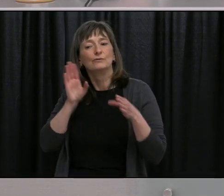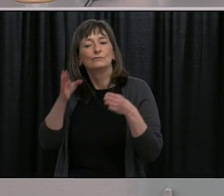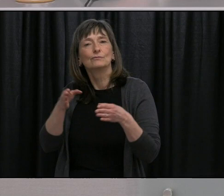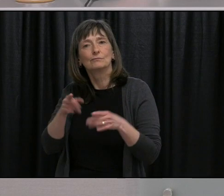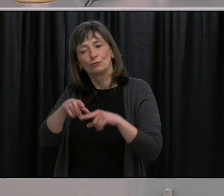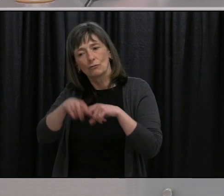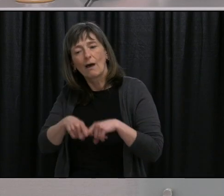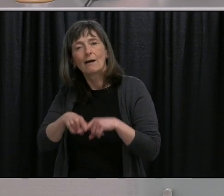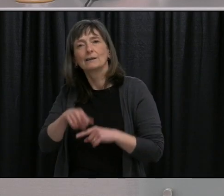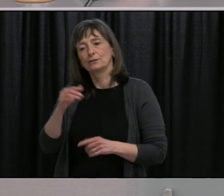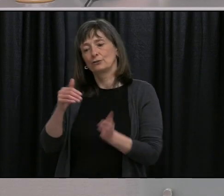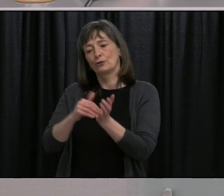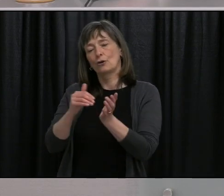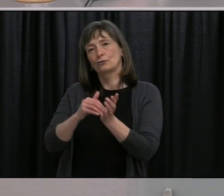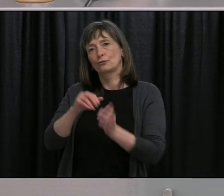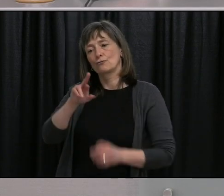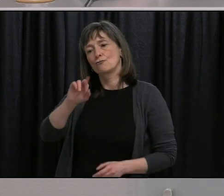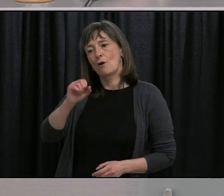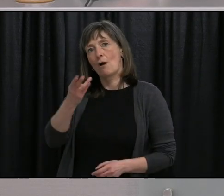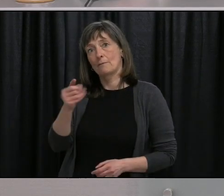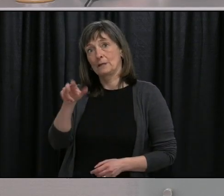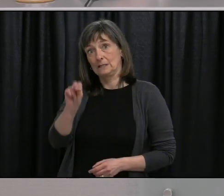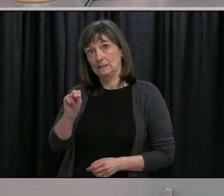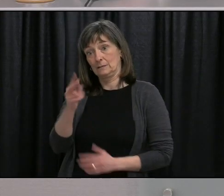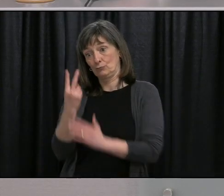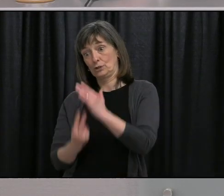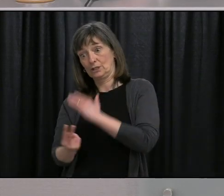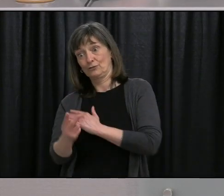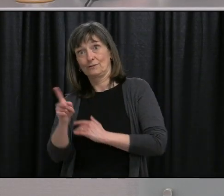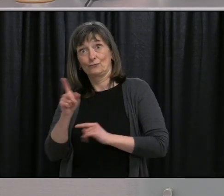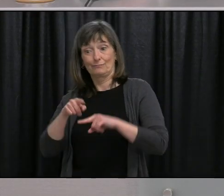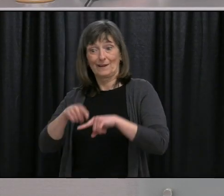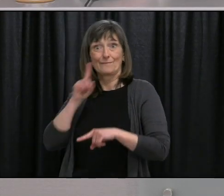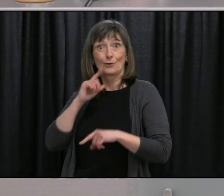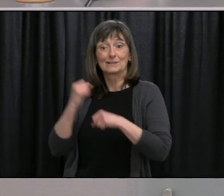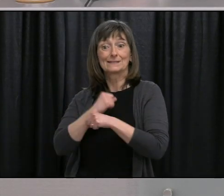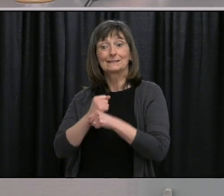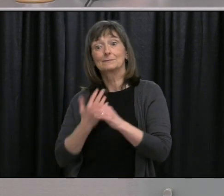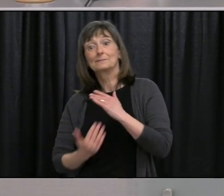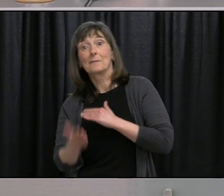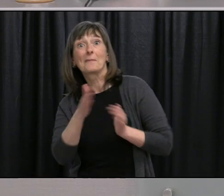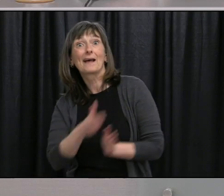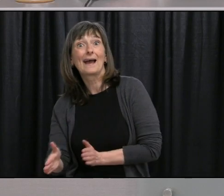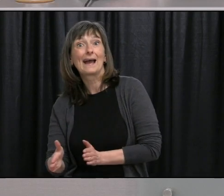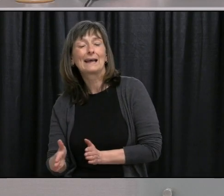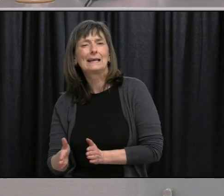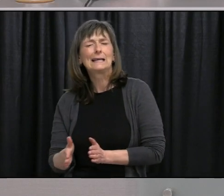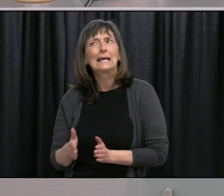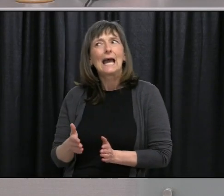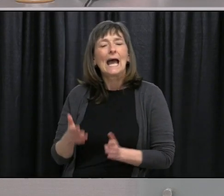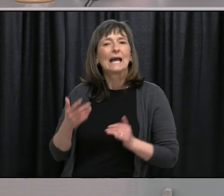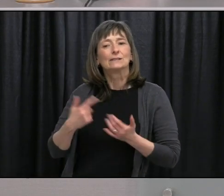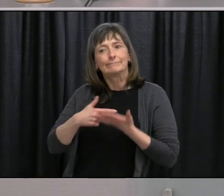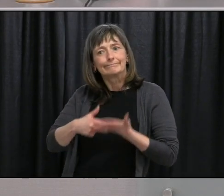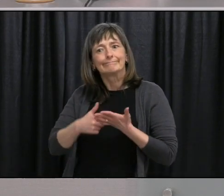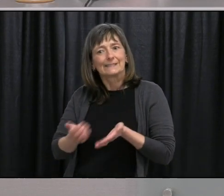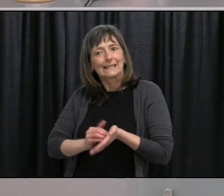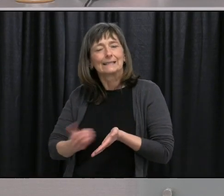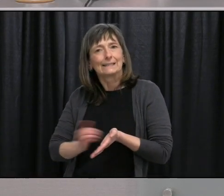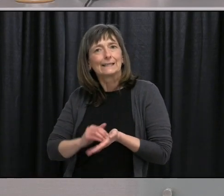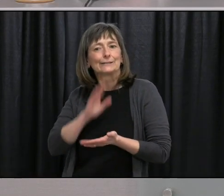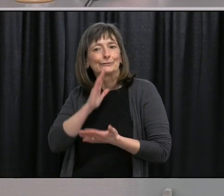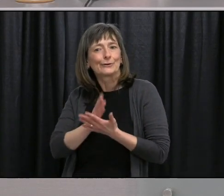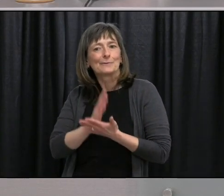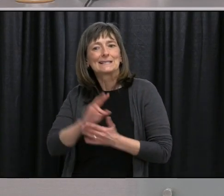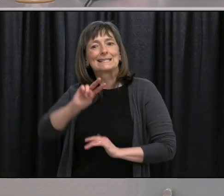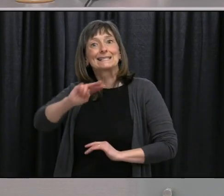for future planning. And you talk about a second wave, and yet all we've had are ones and zeros. Is there any way to hang a